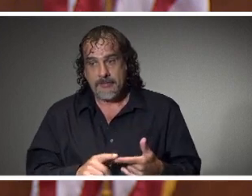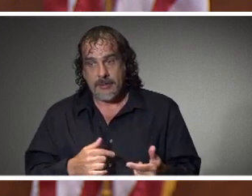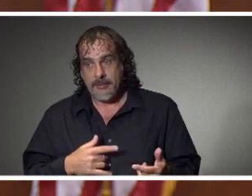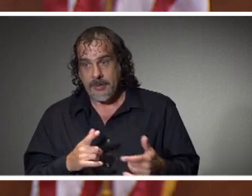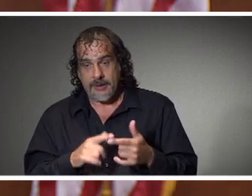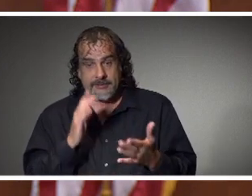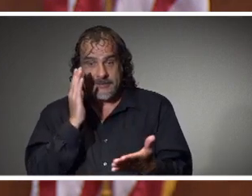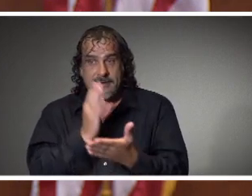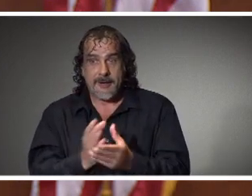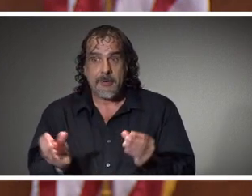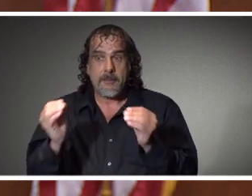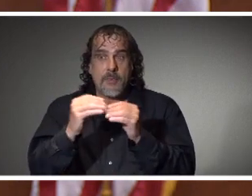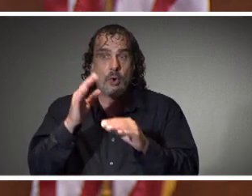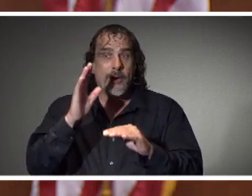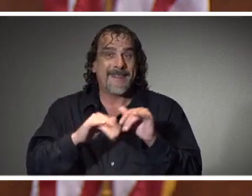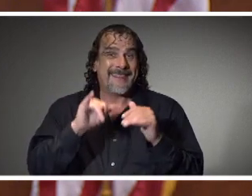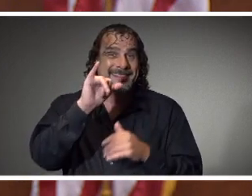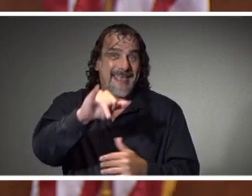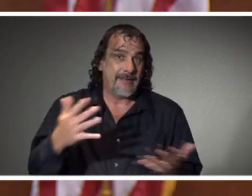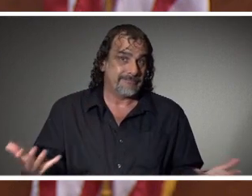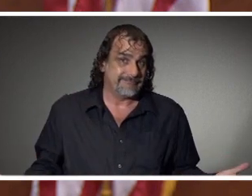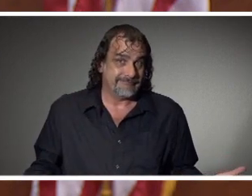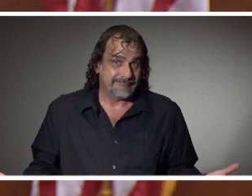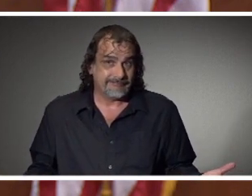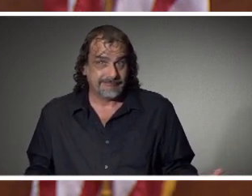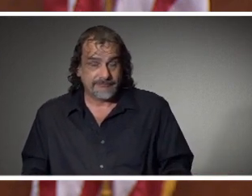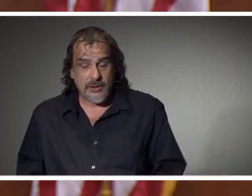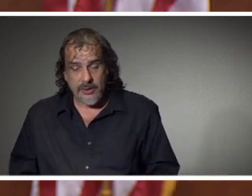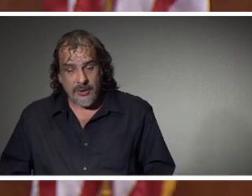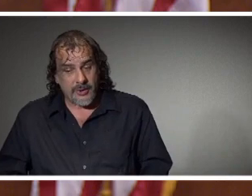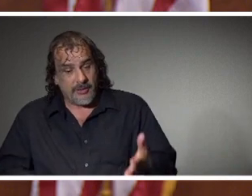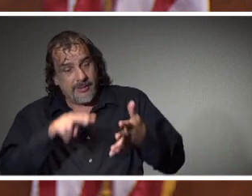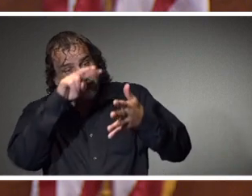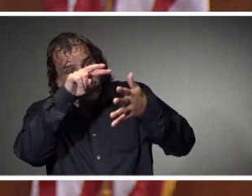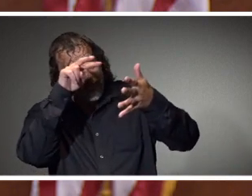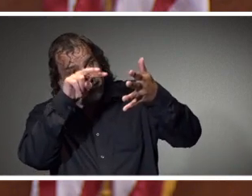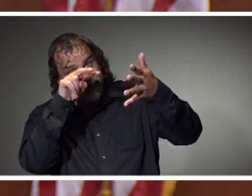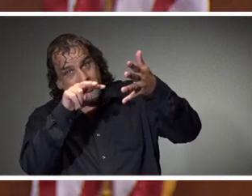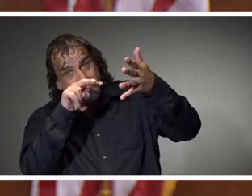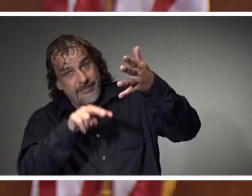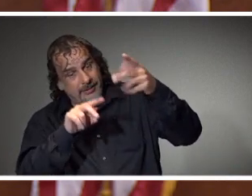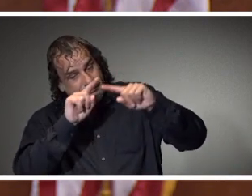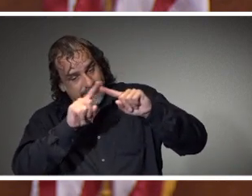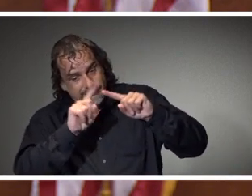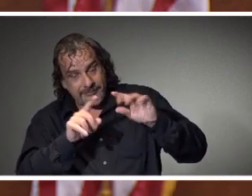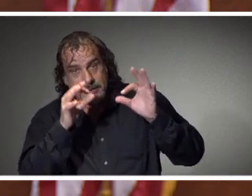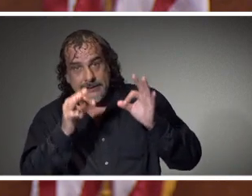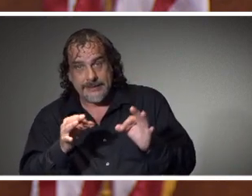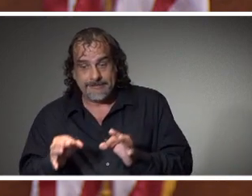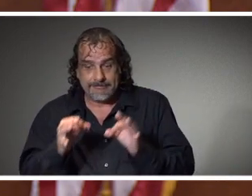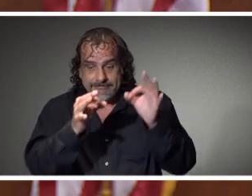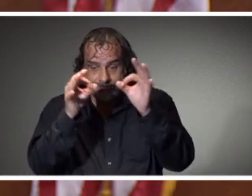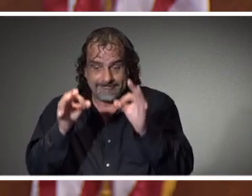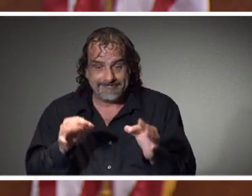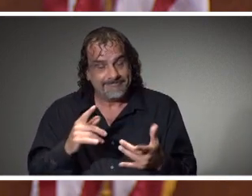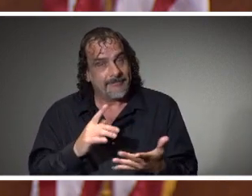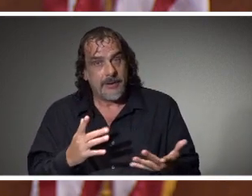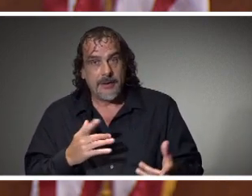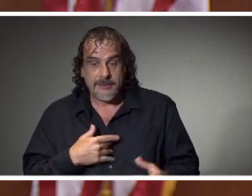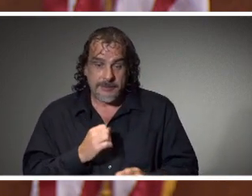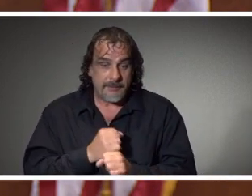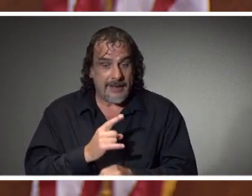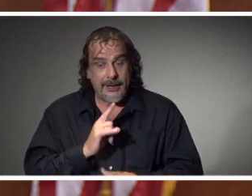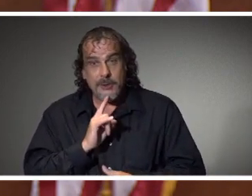that. And so we are working a lot of different angles, doing a lot of different things to attempt to make